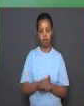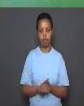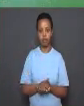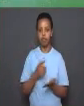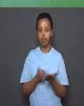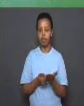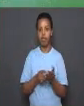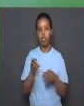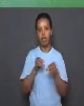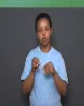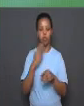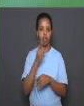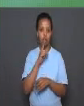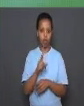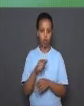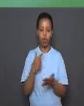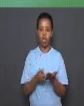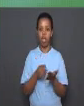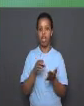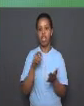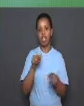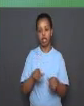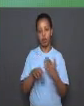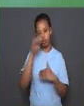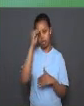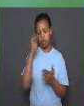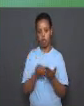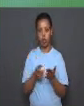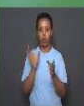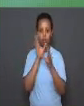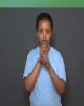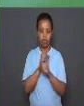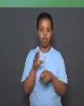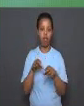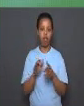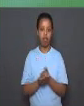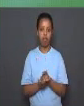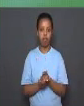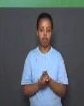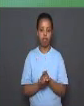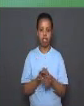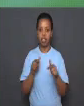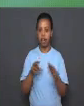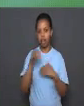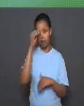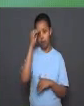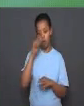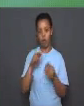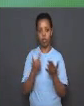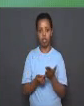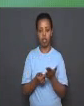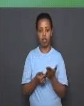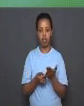This brings us to the end of our lesson, students. Today, we have learned about